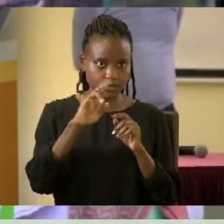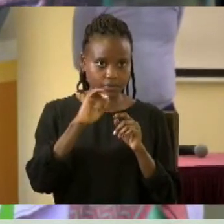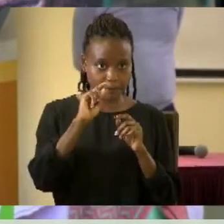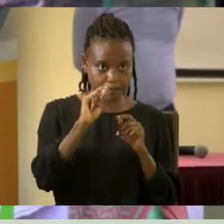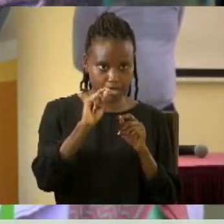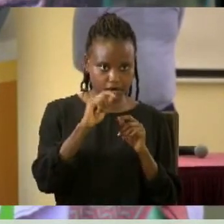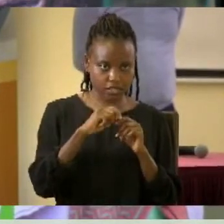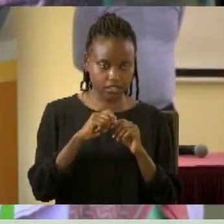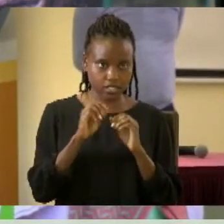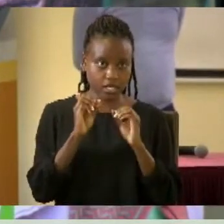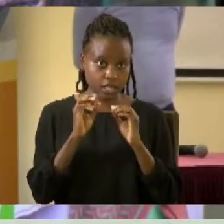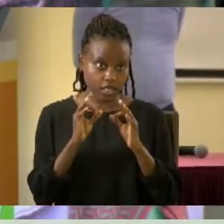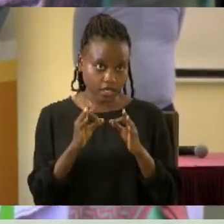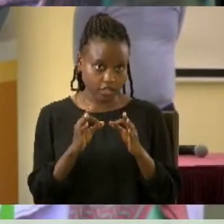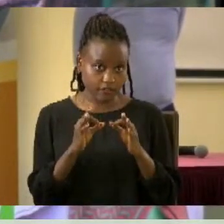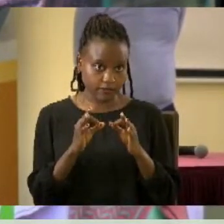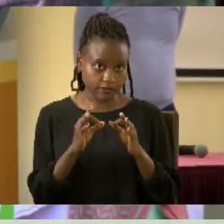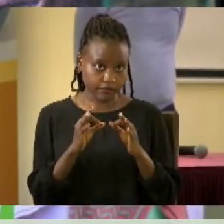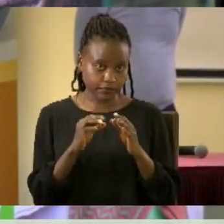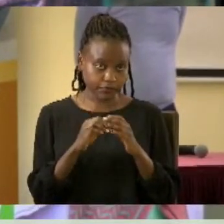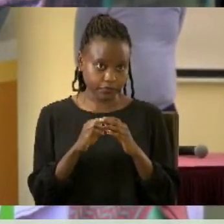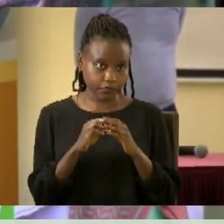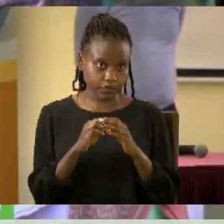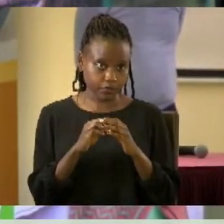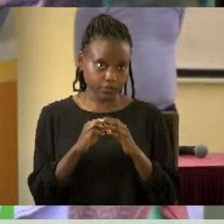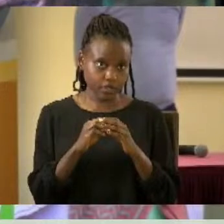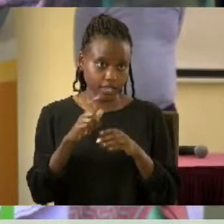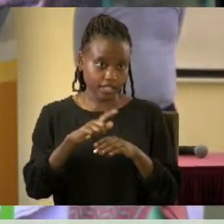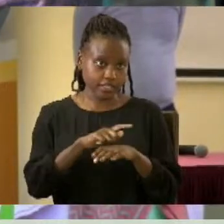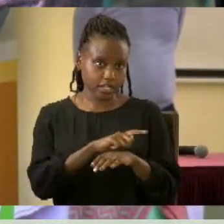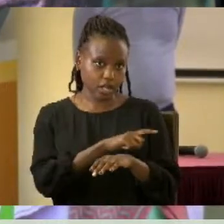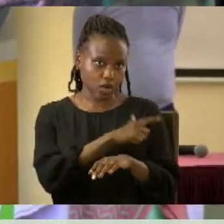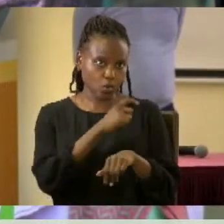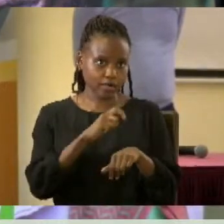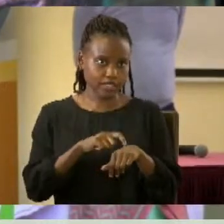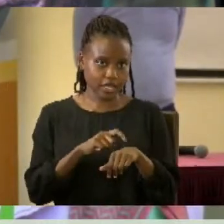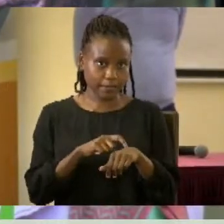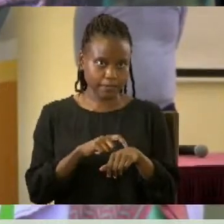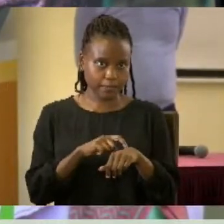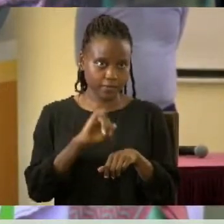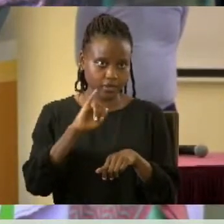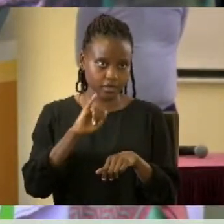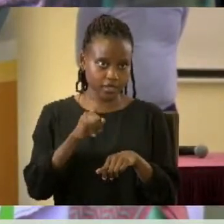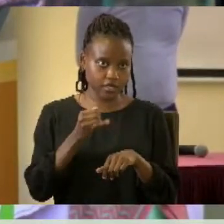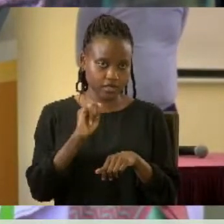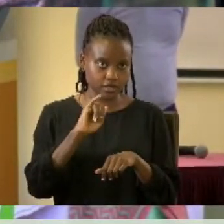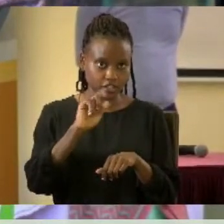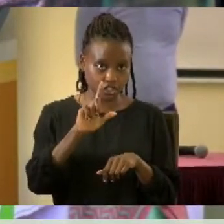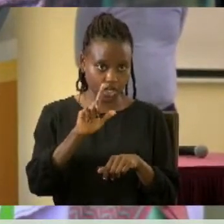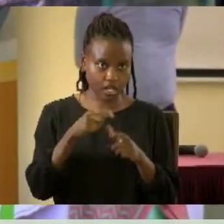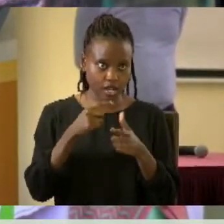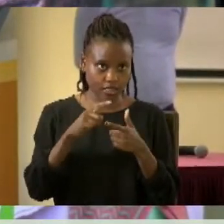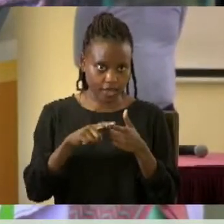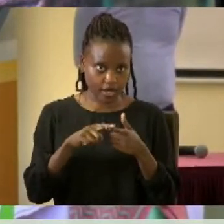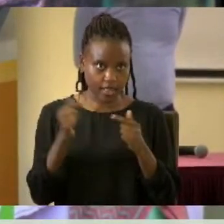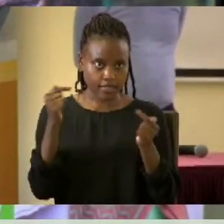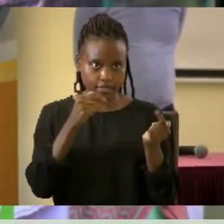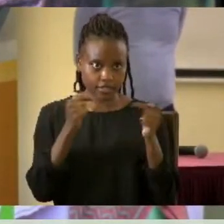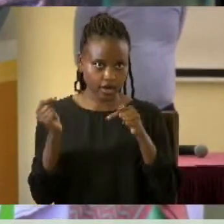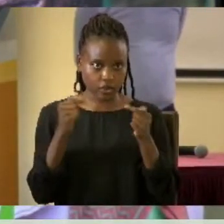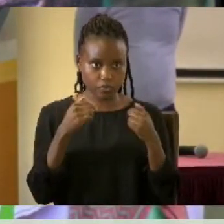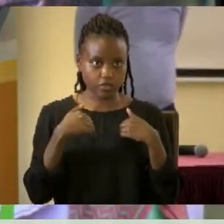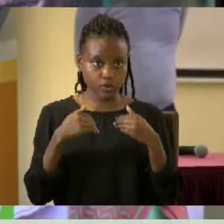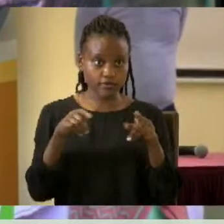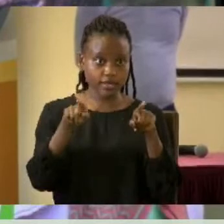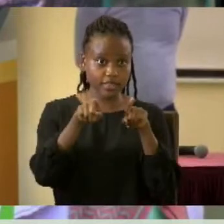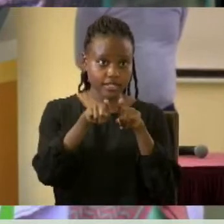the sentences are equally severe, then there is an argument for having the